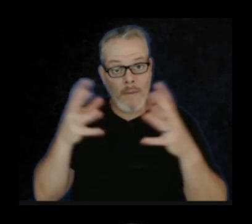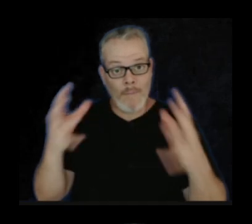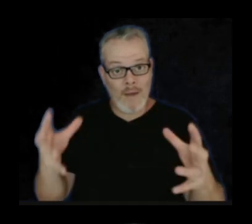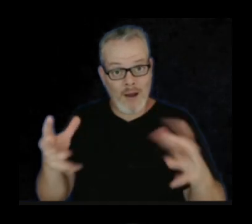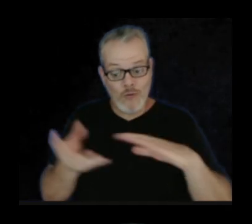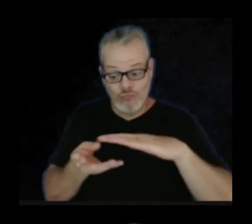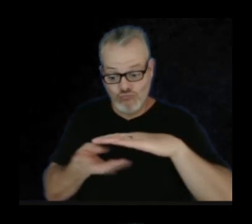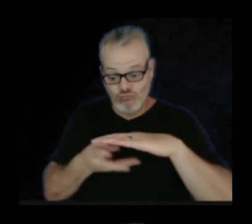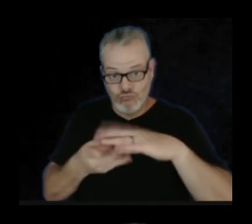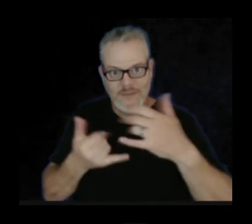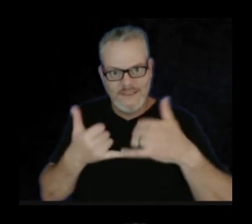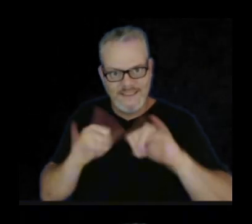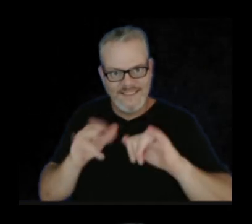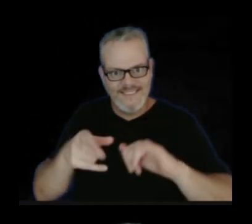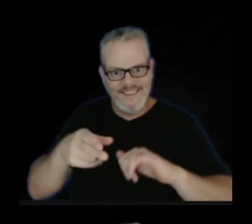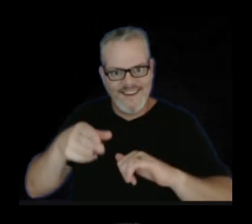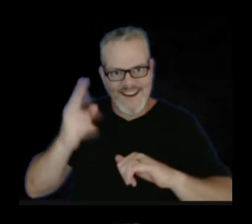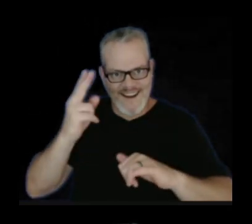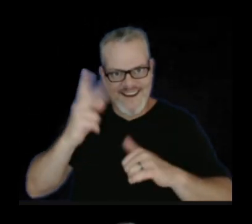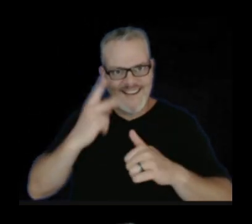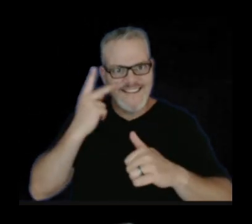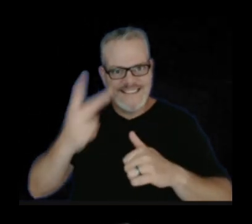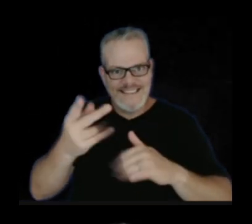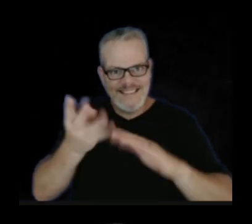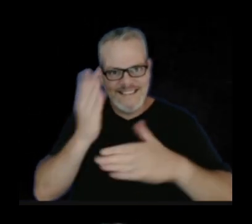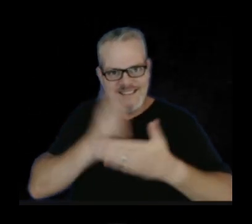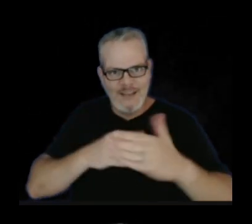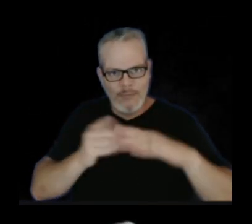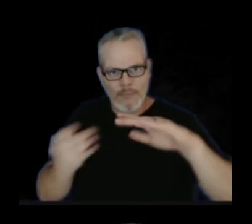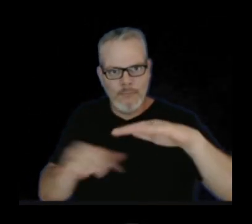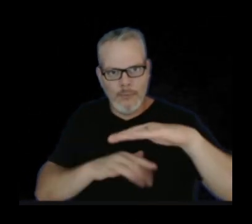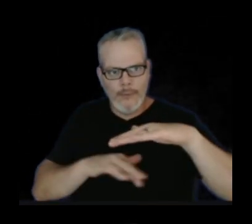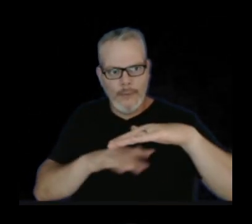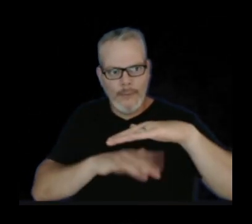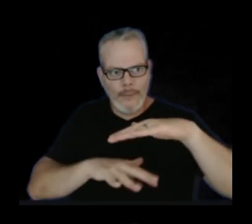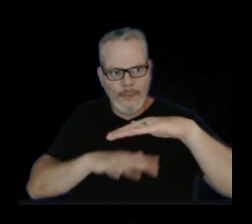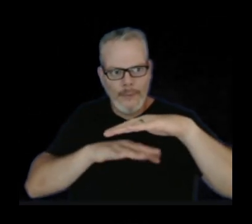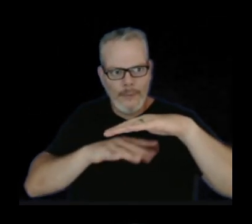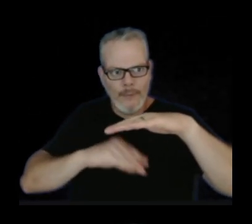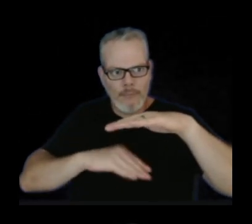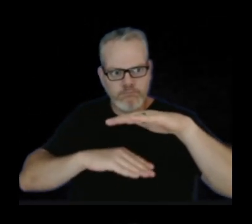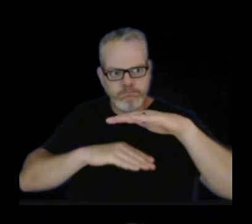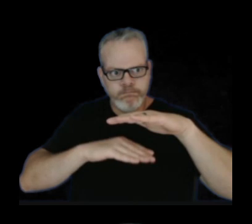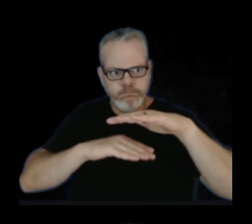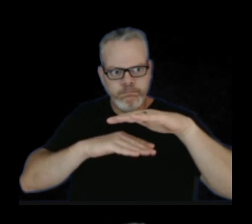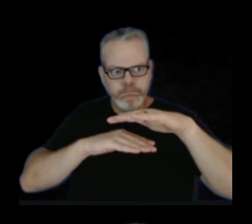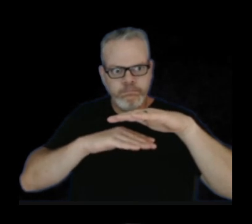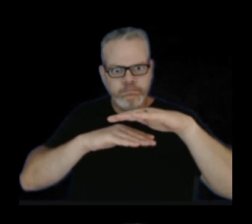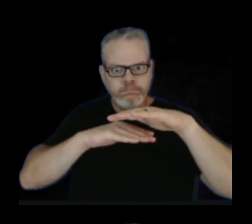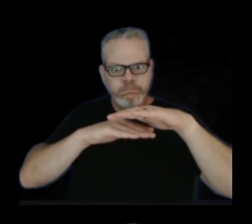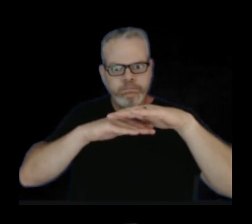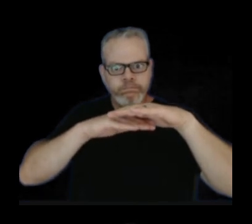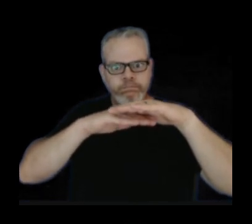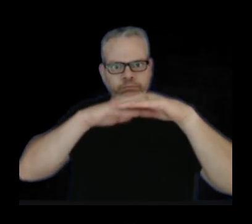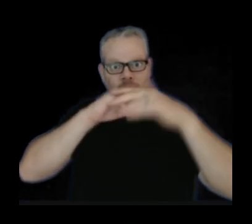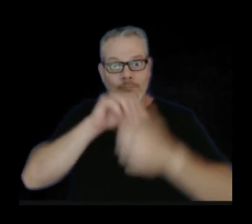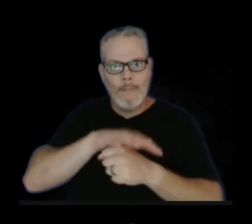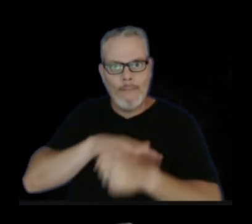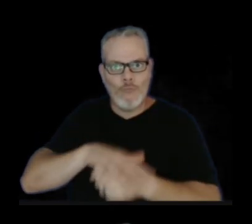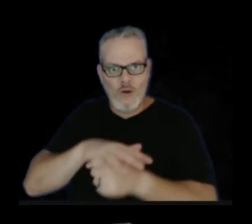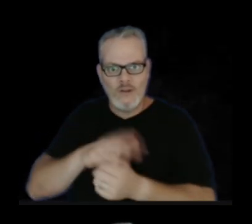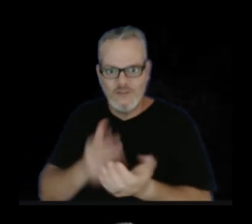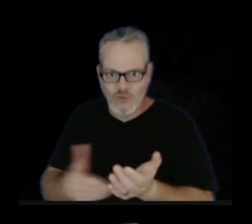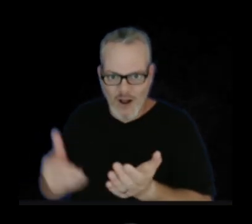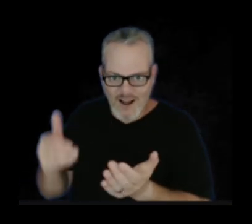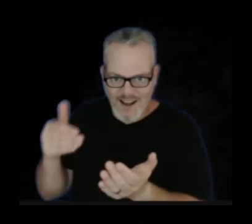to the East Rift, and so we're refilling. Maybe we're seeing some signs of the magma repressurizing from the summit region